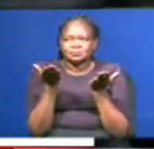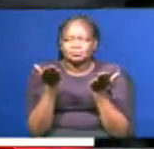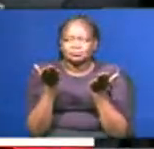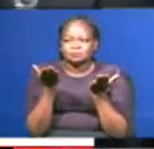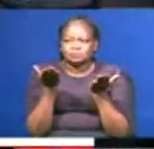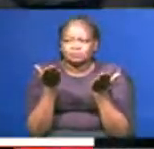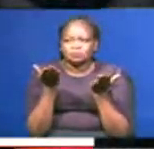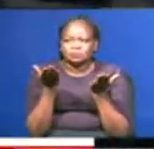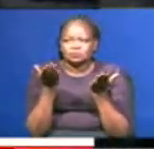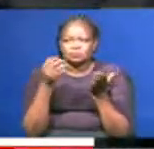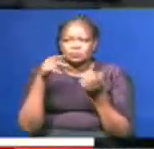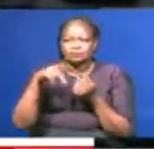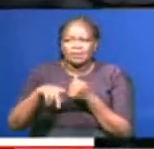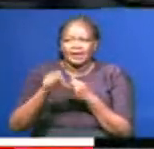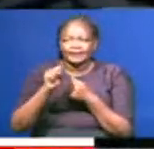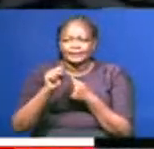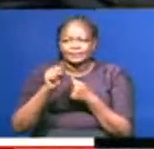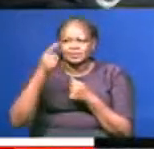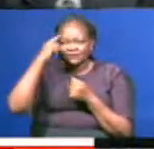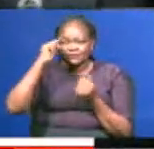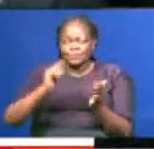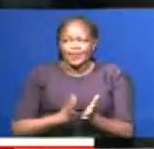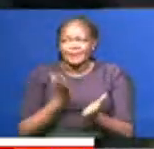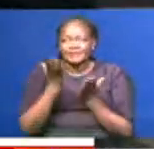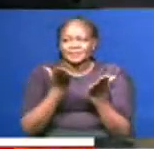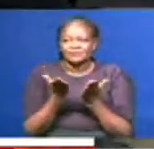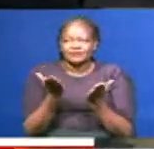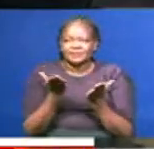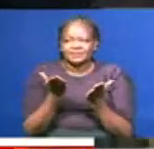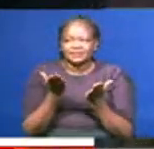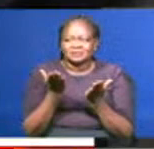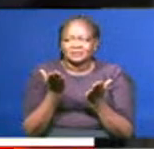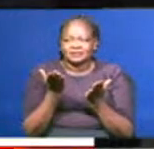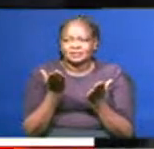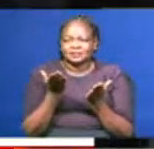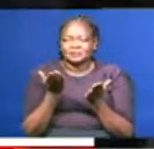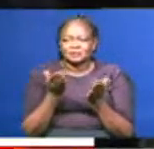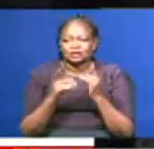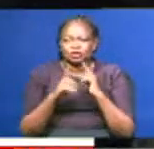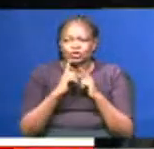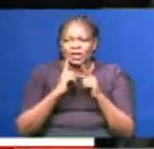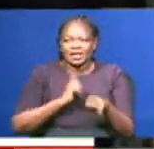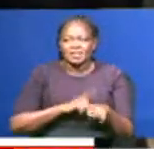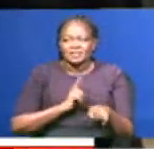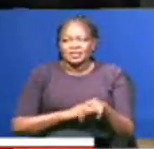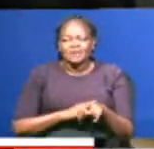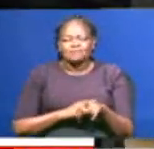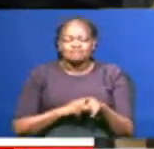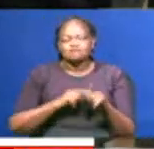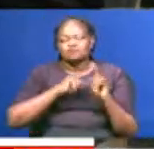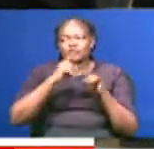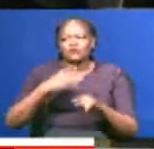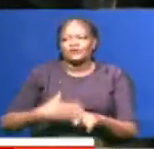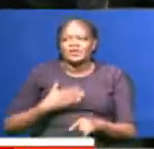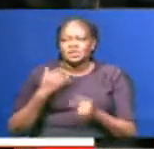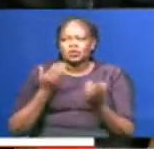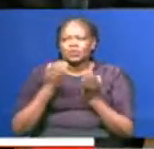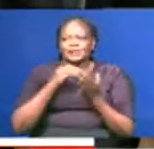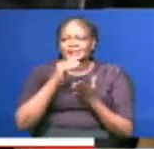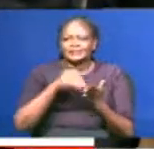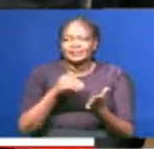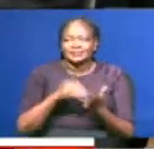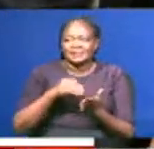The Principal Secretary for Public Service, Amos Gathecha, was speaking during a familiarization tour of the Huduma Center at